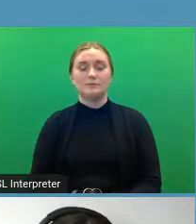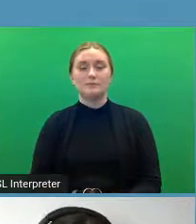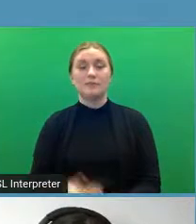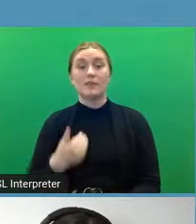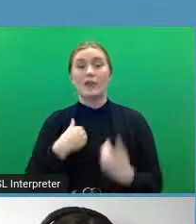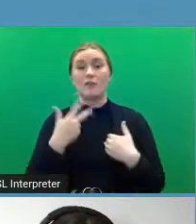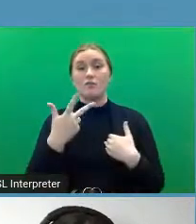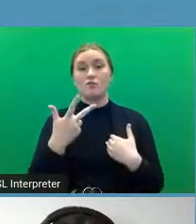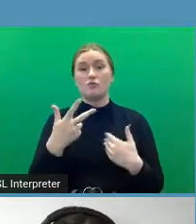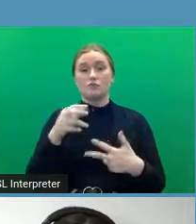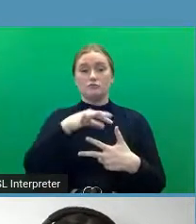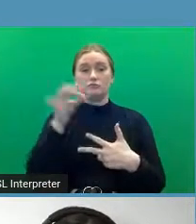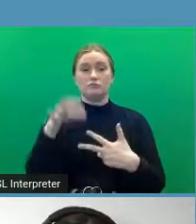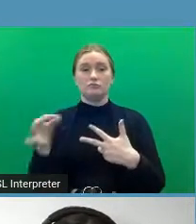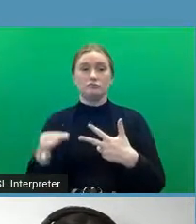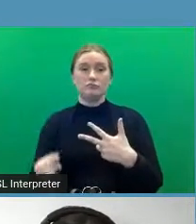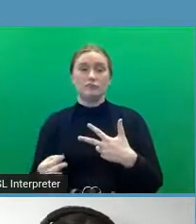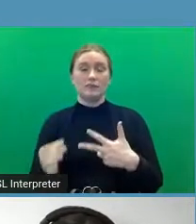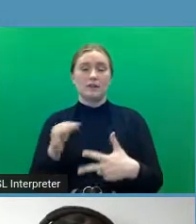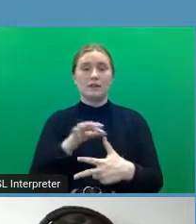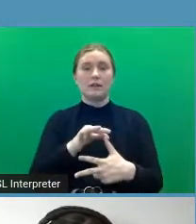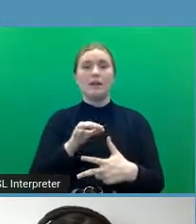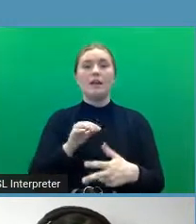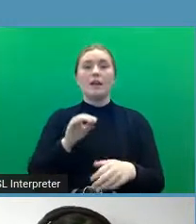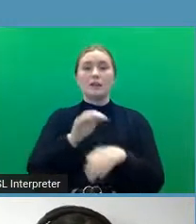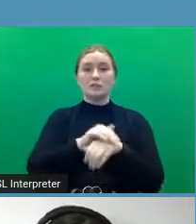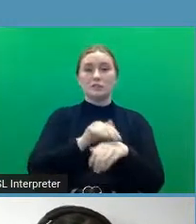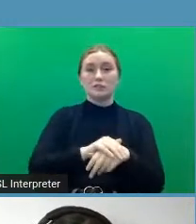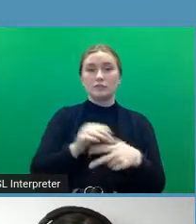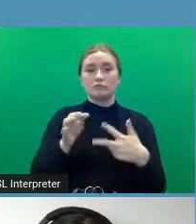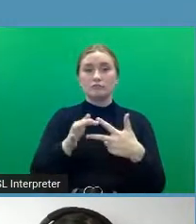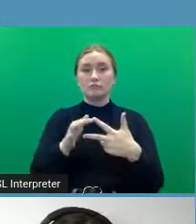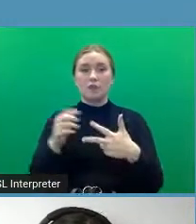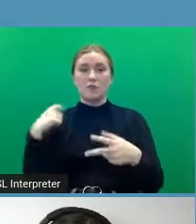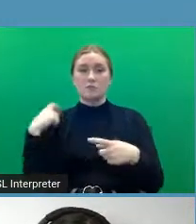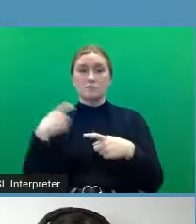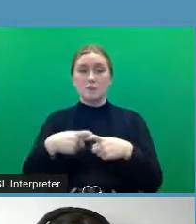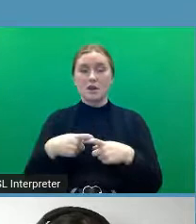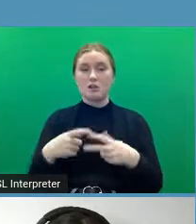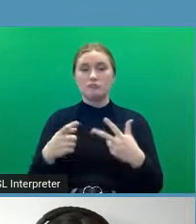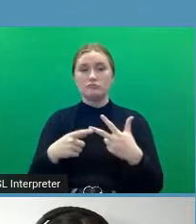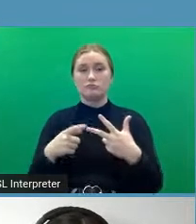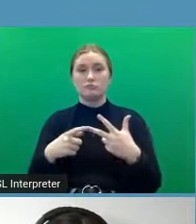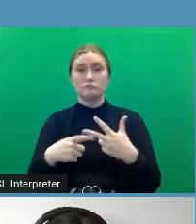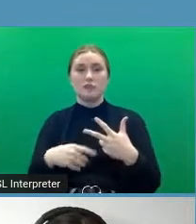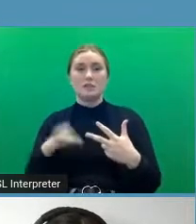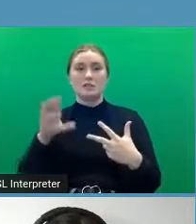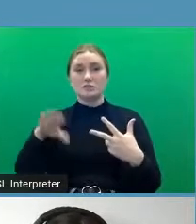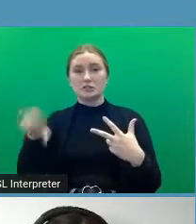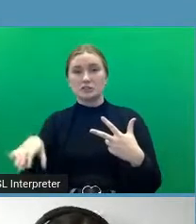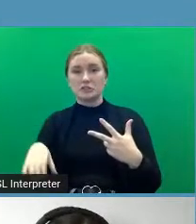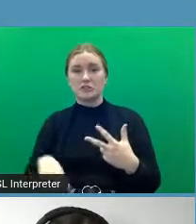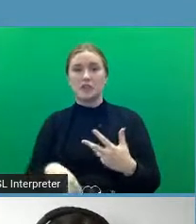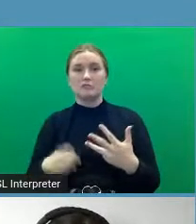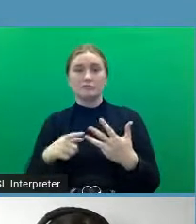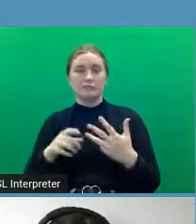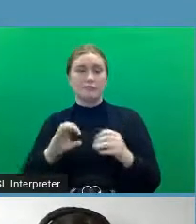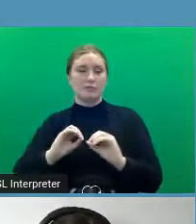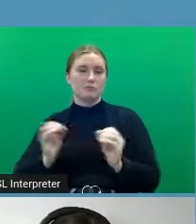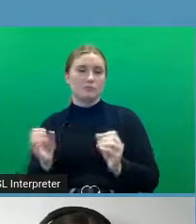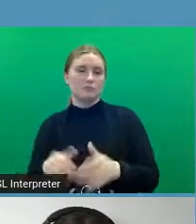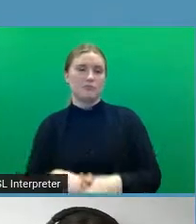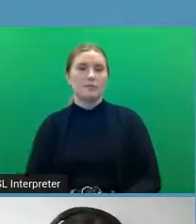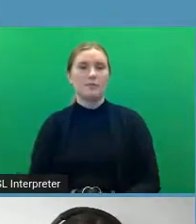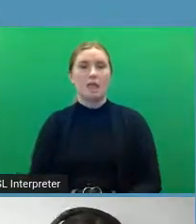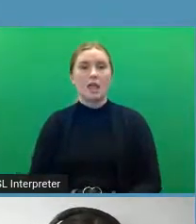options: English, Espanol, CC, and none. And you'll notice that the CC is next to Espanol because